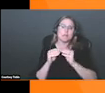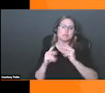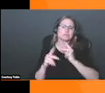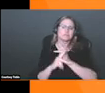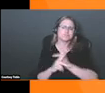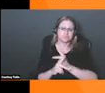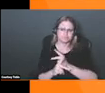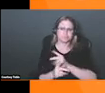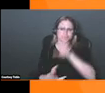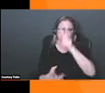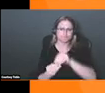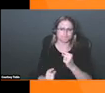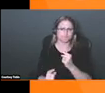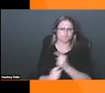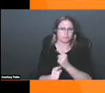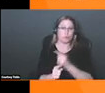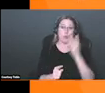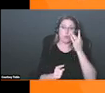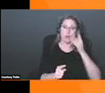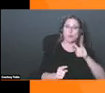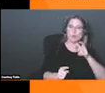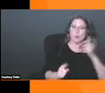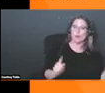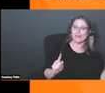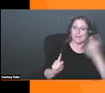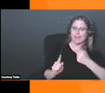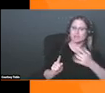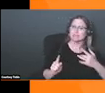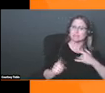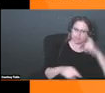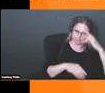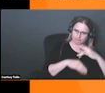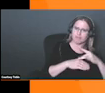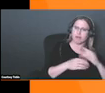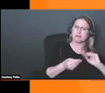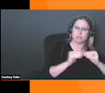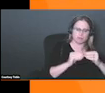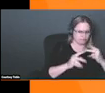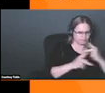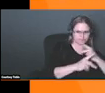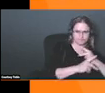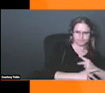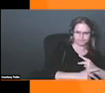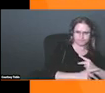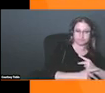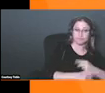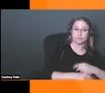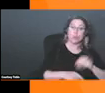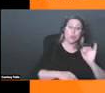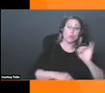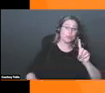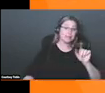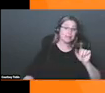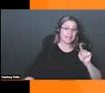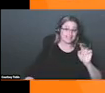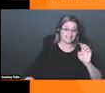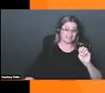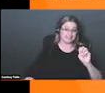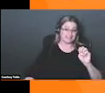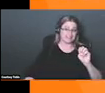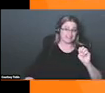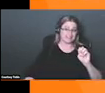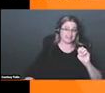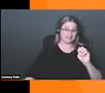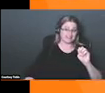check those numbers. And I would say it's like numbers too, like dates, right? Like make sure that your dates aren't, you